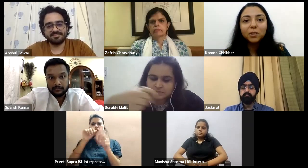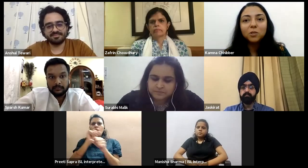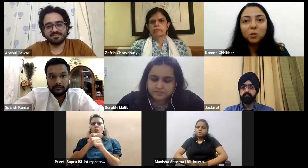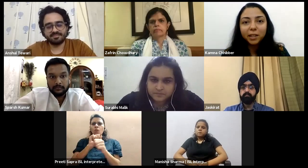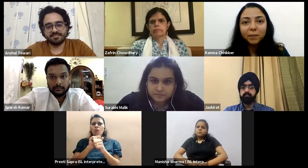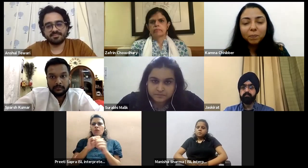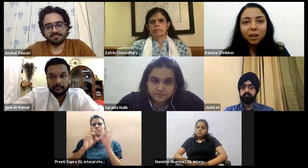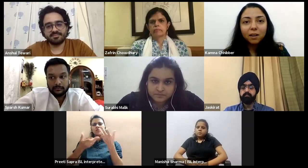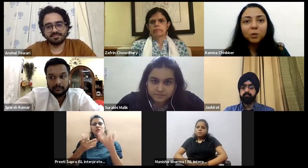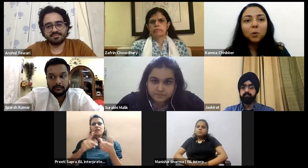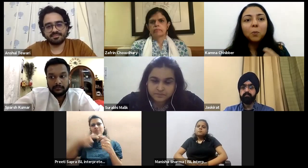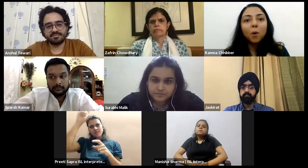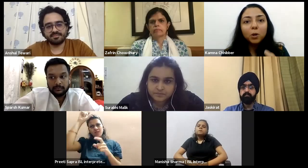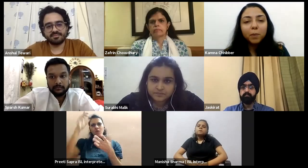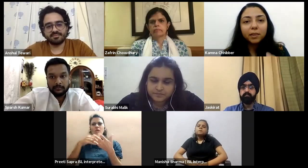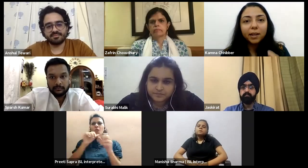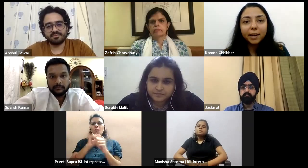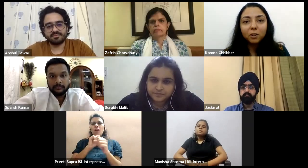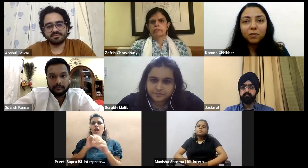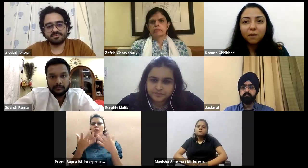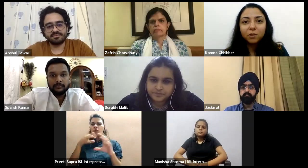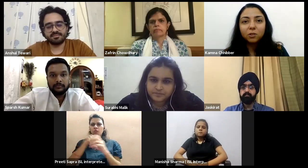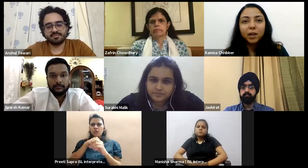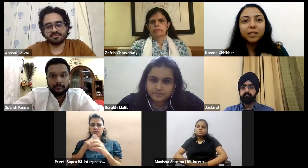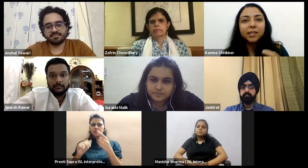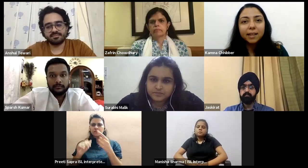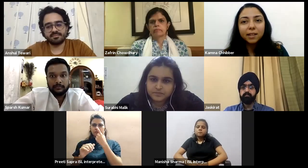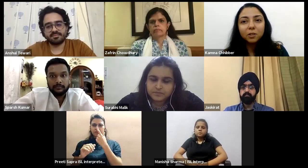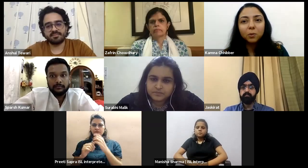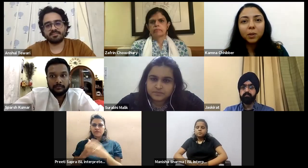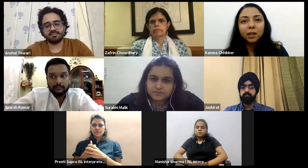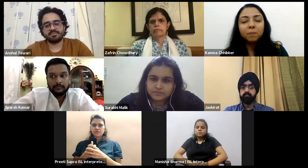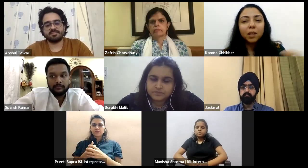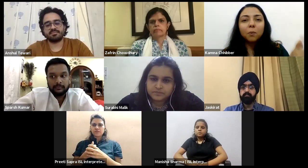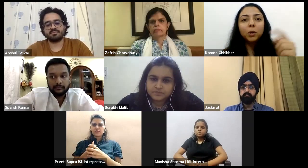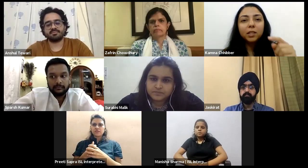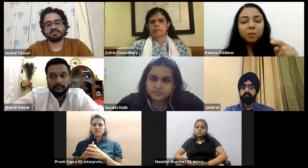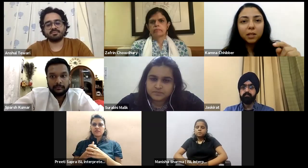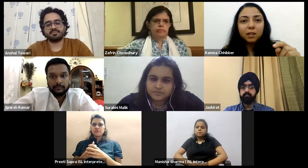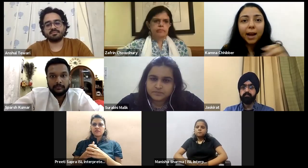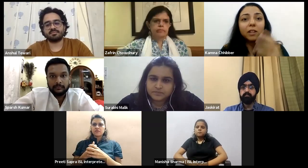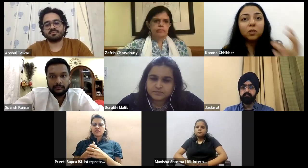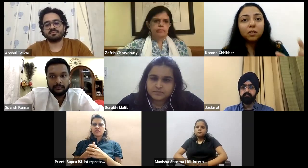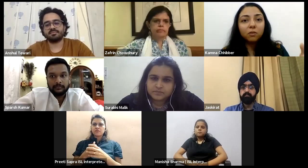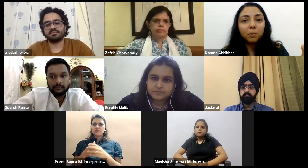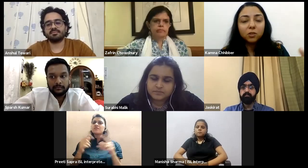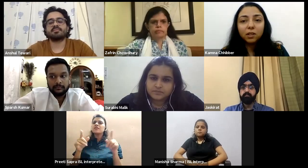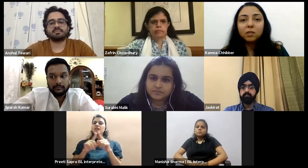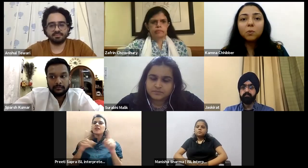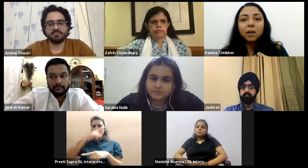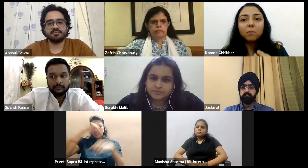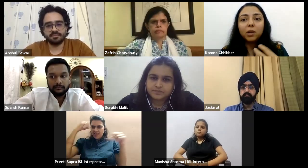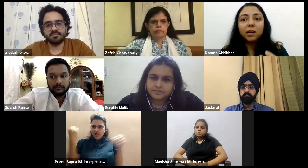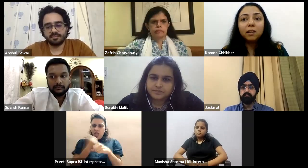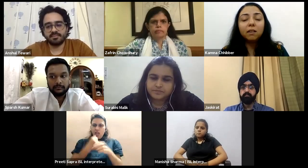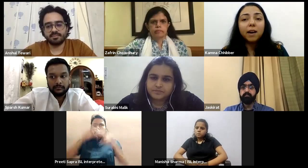that you're consuming, you don't want to make that kind of an effort to try and assess that, okay, would this be accurate information? Is